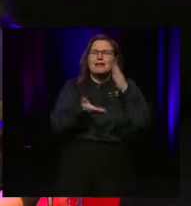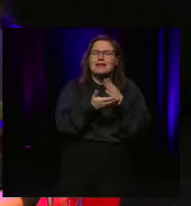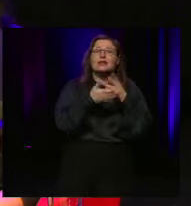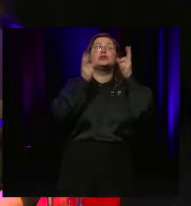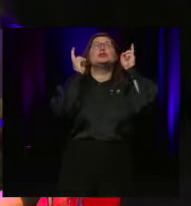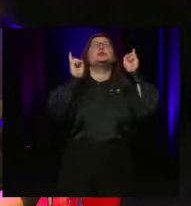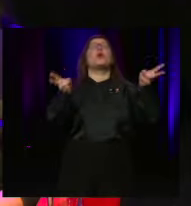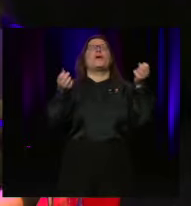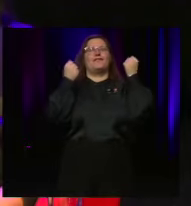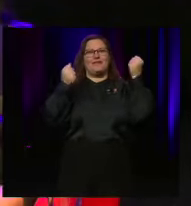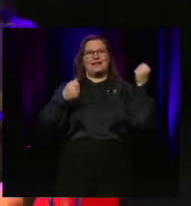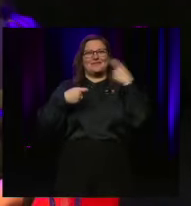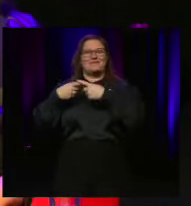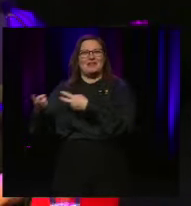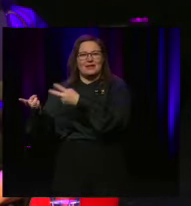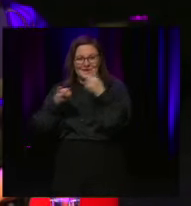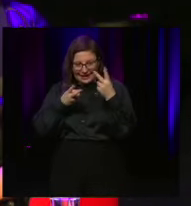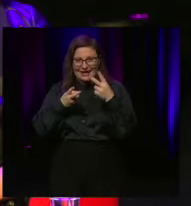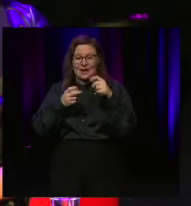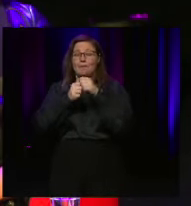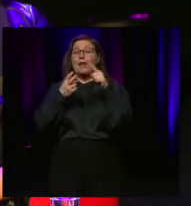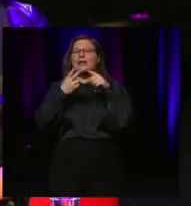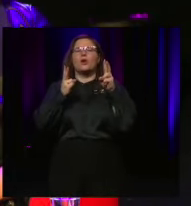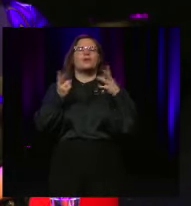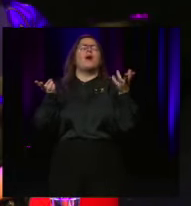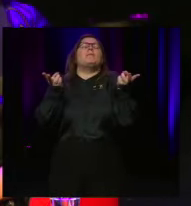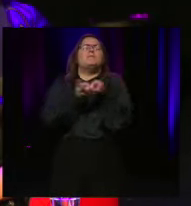for democratic life, but also what that insight actually